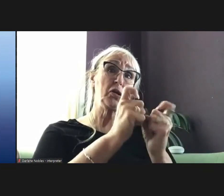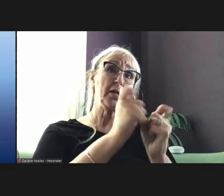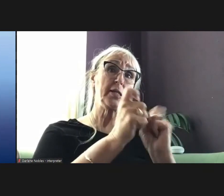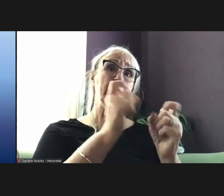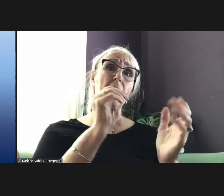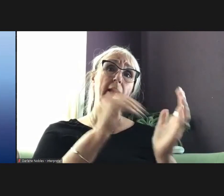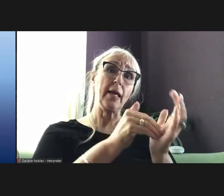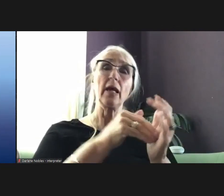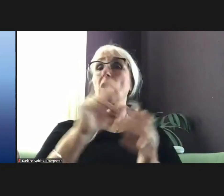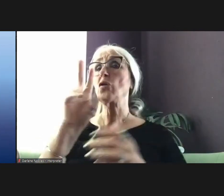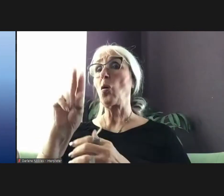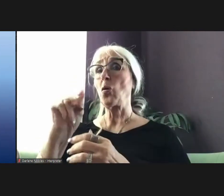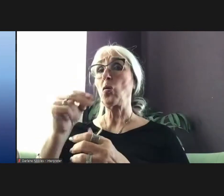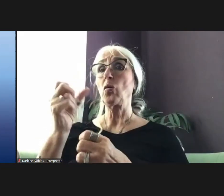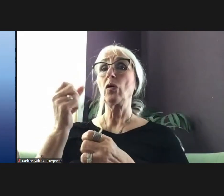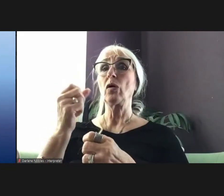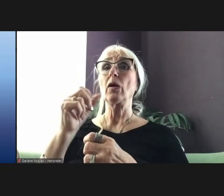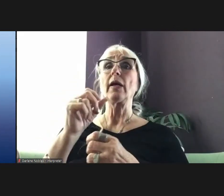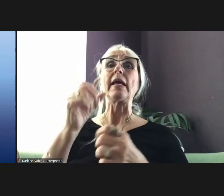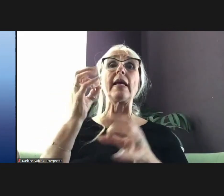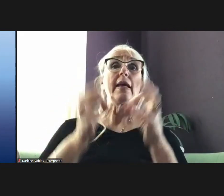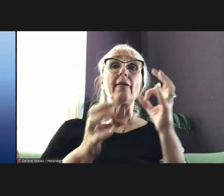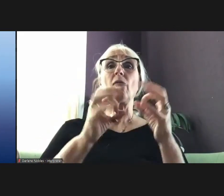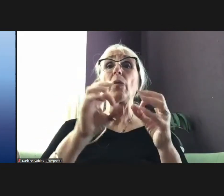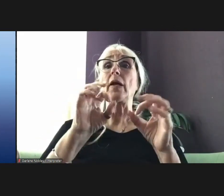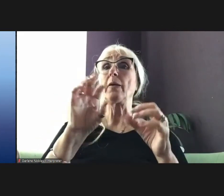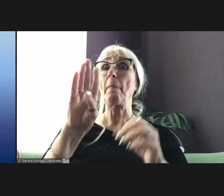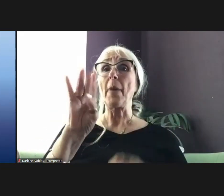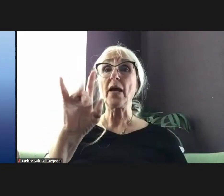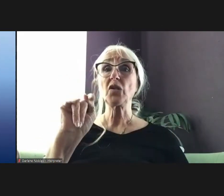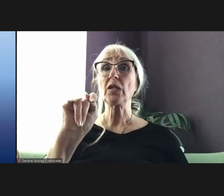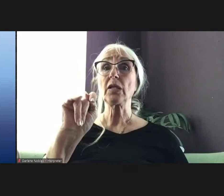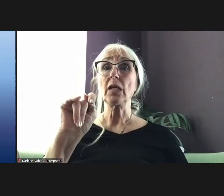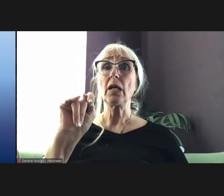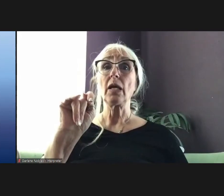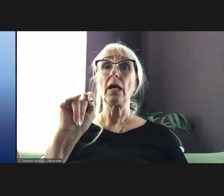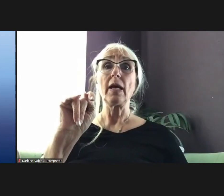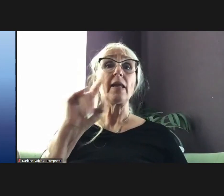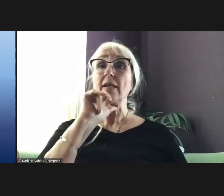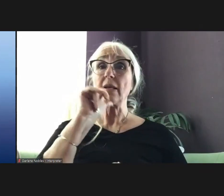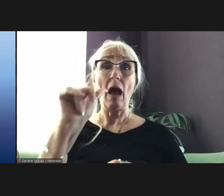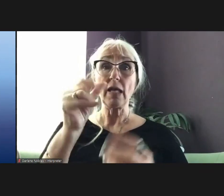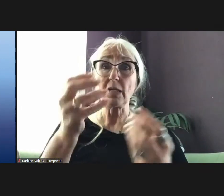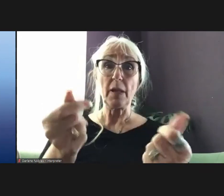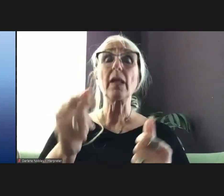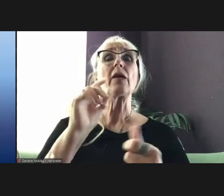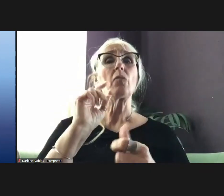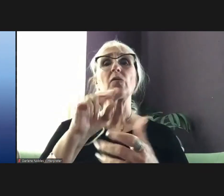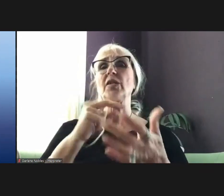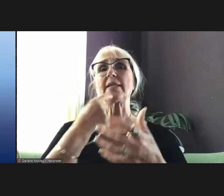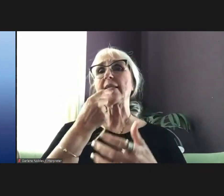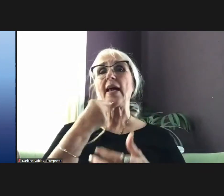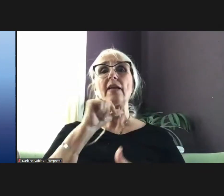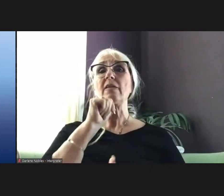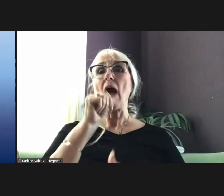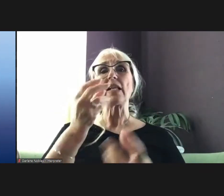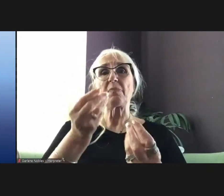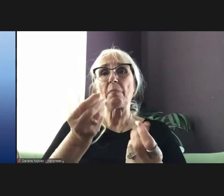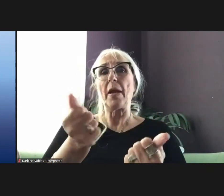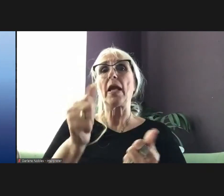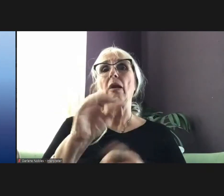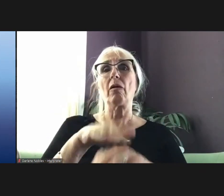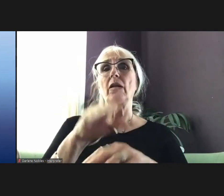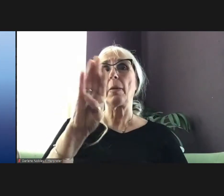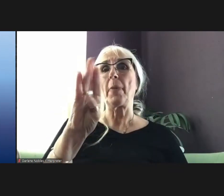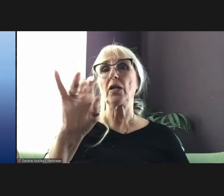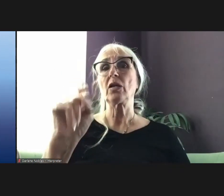No, so to last show that year, this wasn't if we did a spent? budget amendment and they didn't spend it, it would just be unspent budget. It'll show up as unspent?